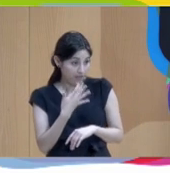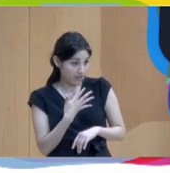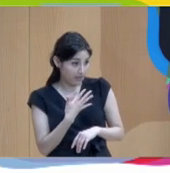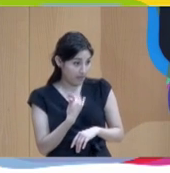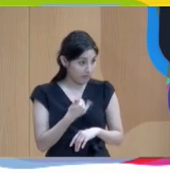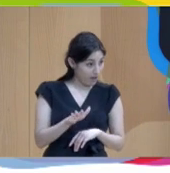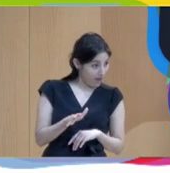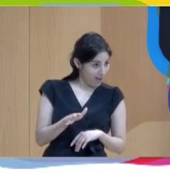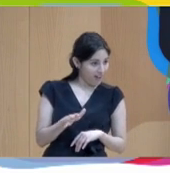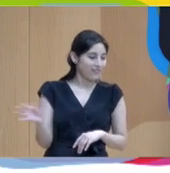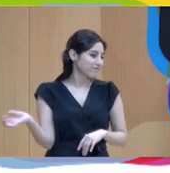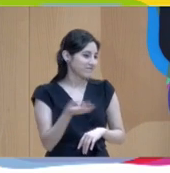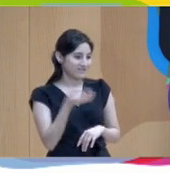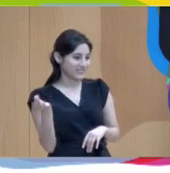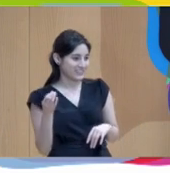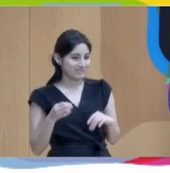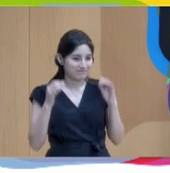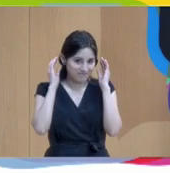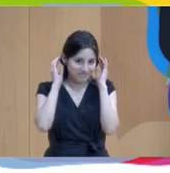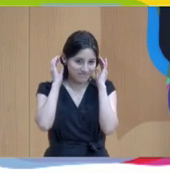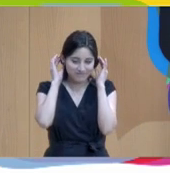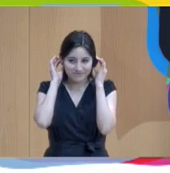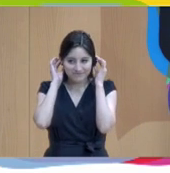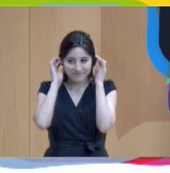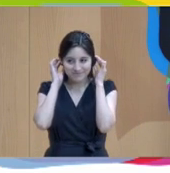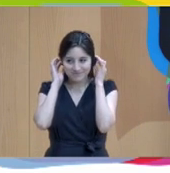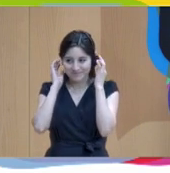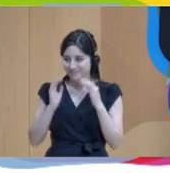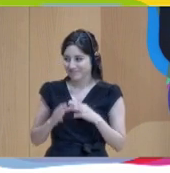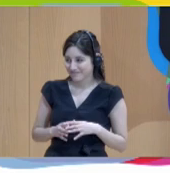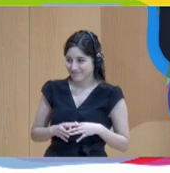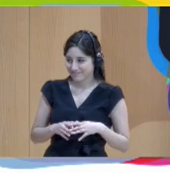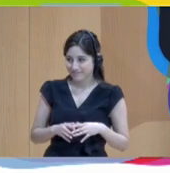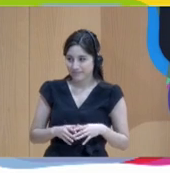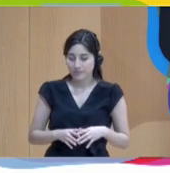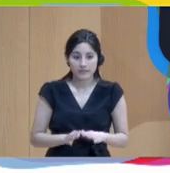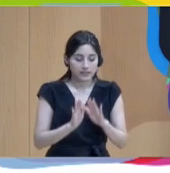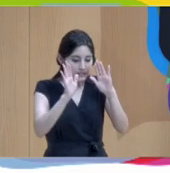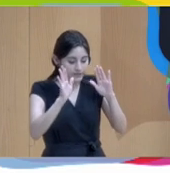Superbien, vamos. Heiki, por favor. Don't worry, we are not going to stop.